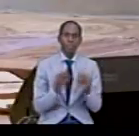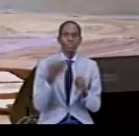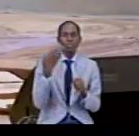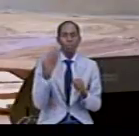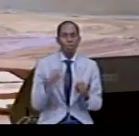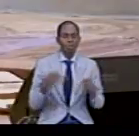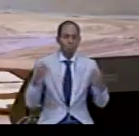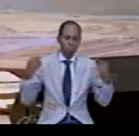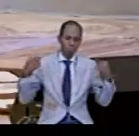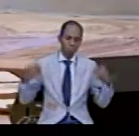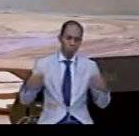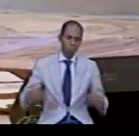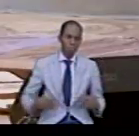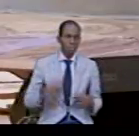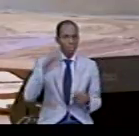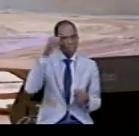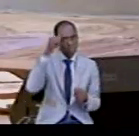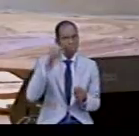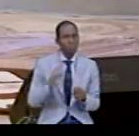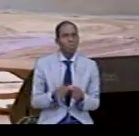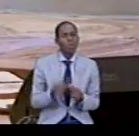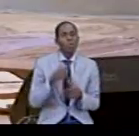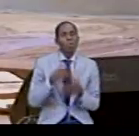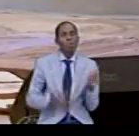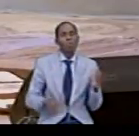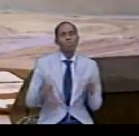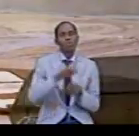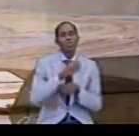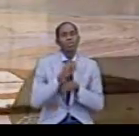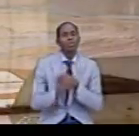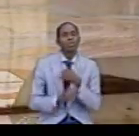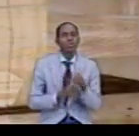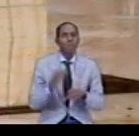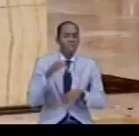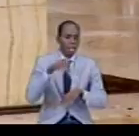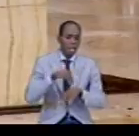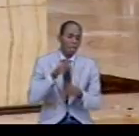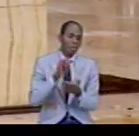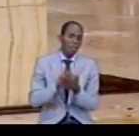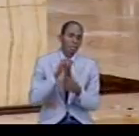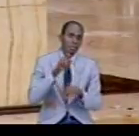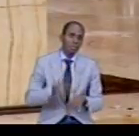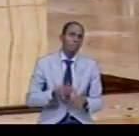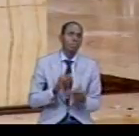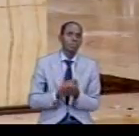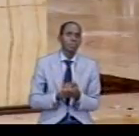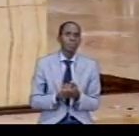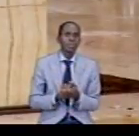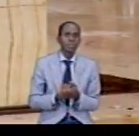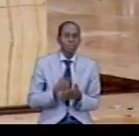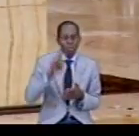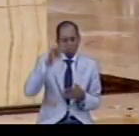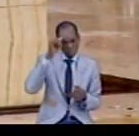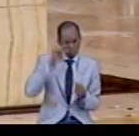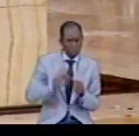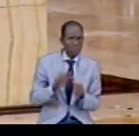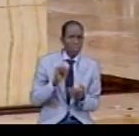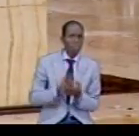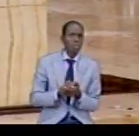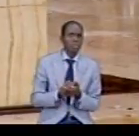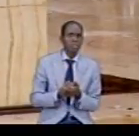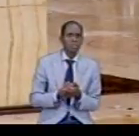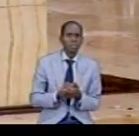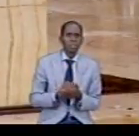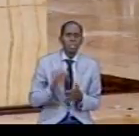remember water suffered at that time you ever recall that you ever